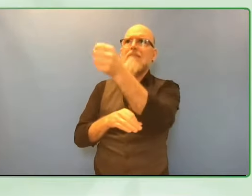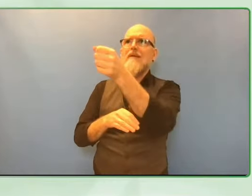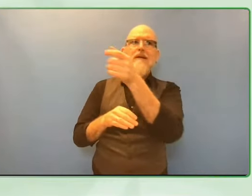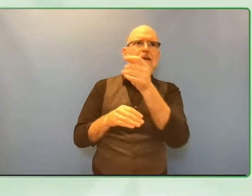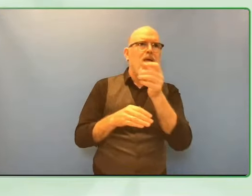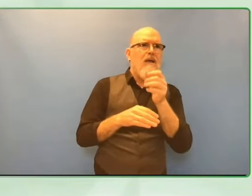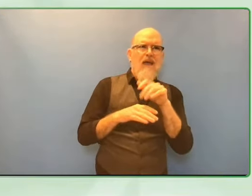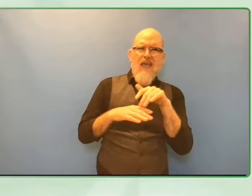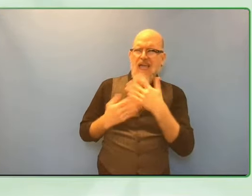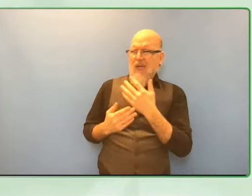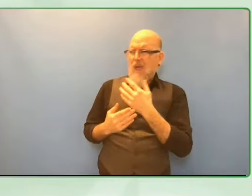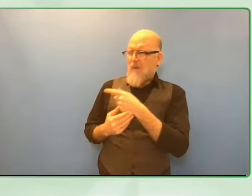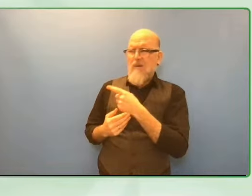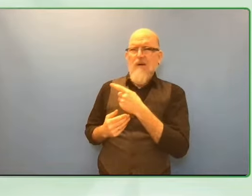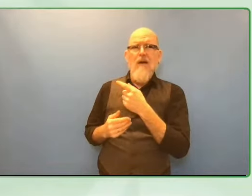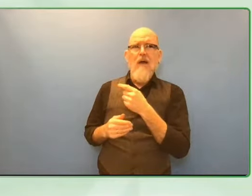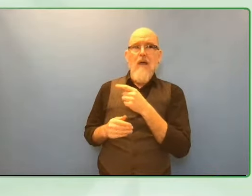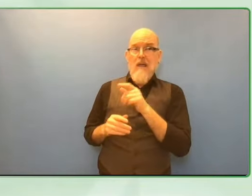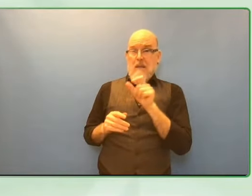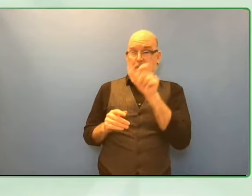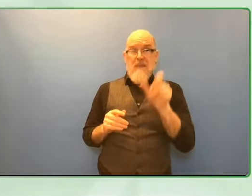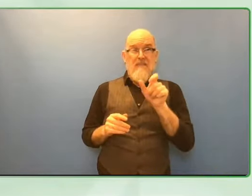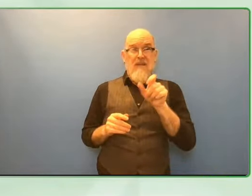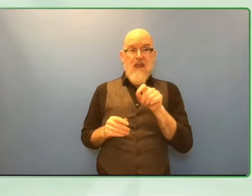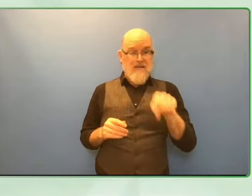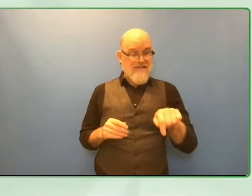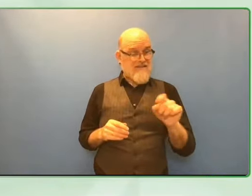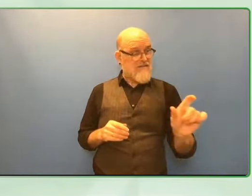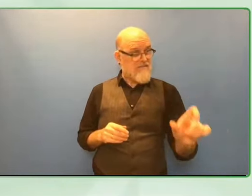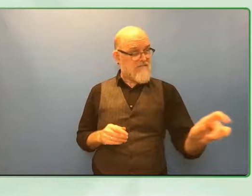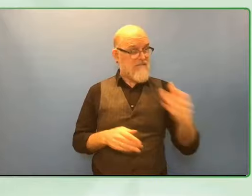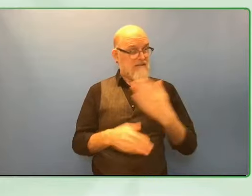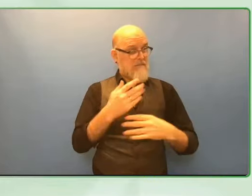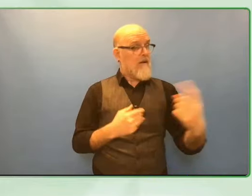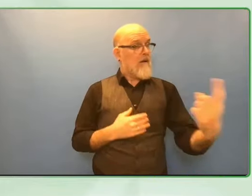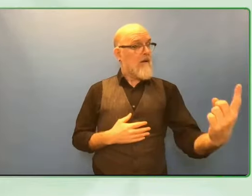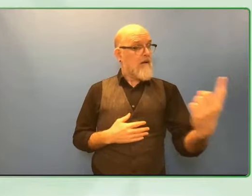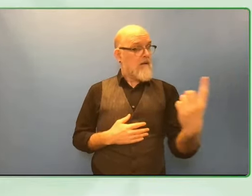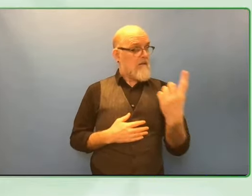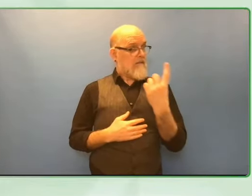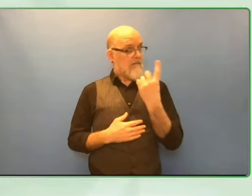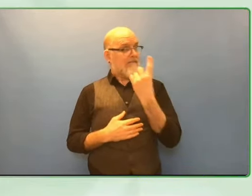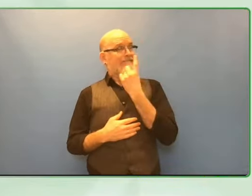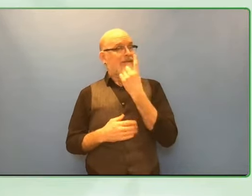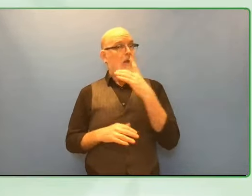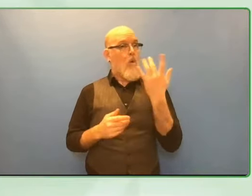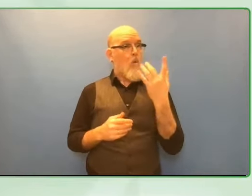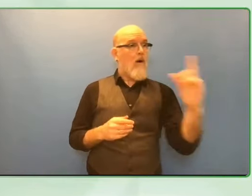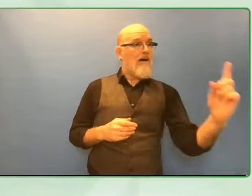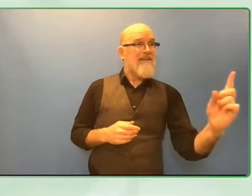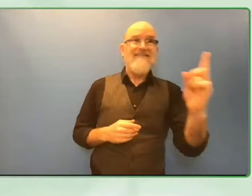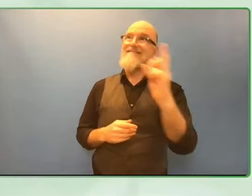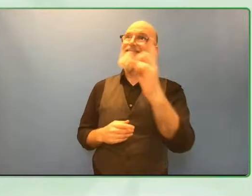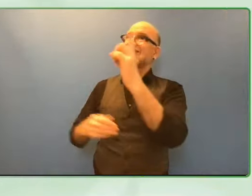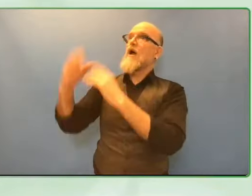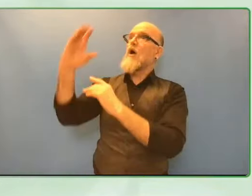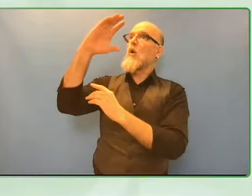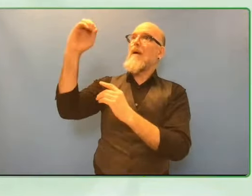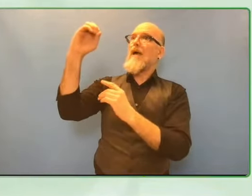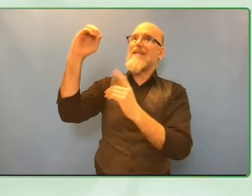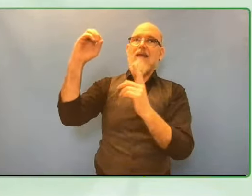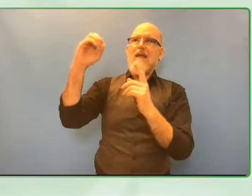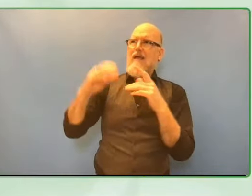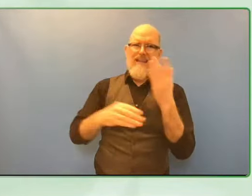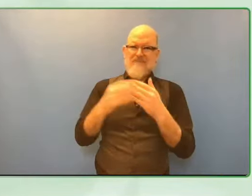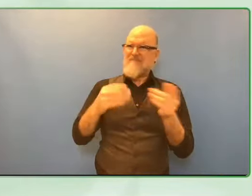or might they do their training from home, or is it a hybrid? No, it's a hybrid training concept. So